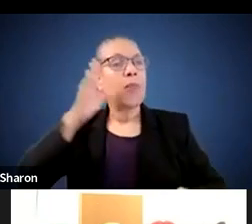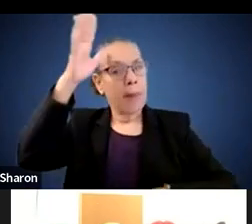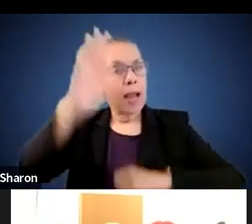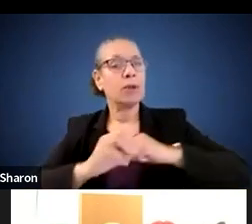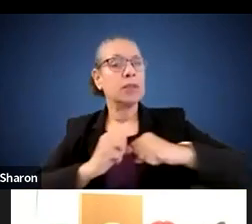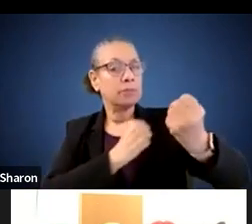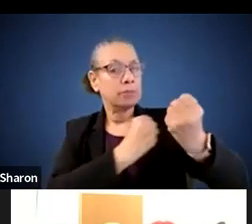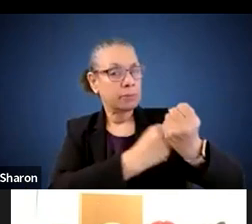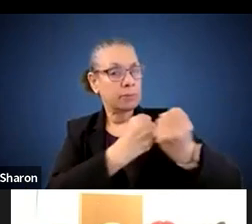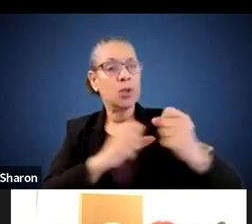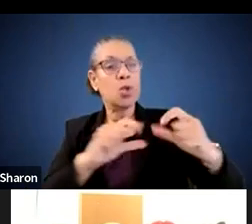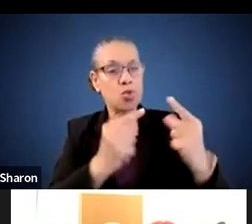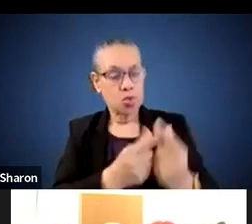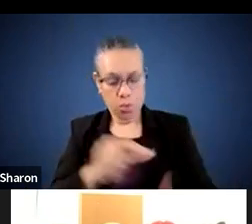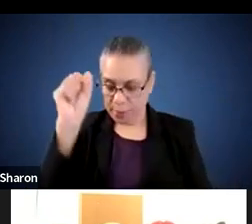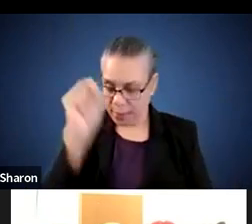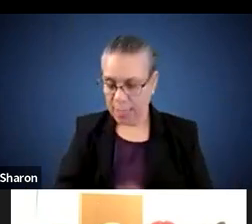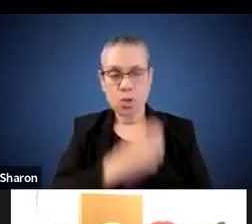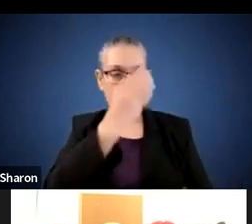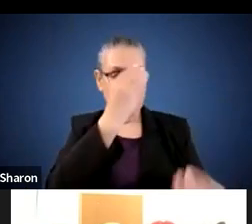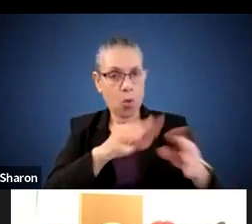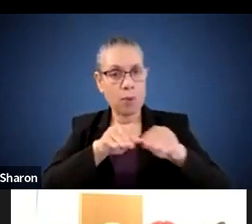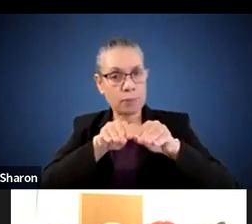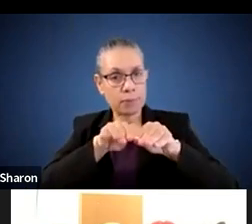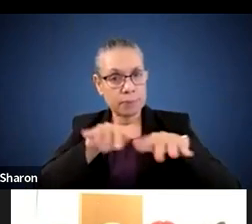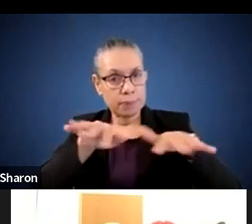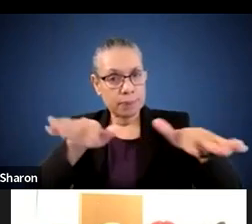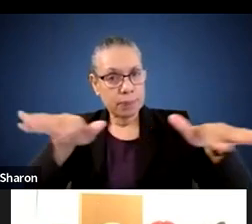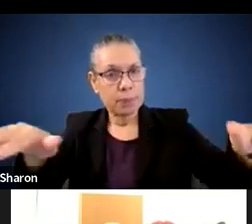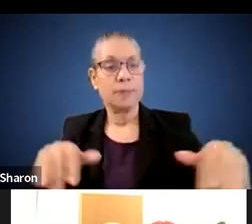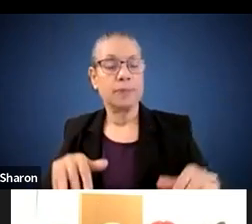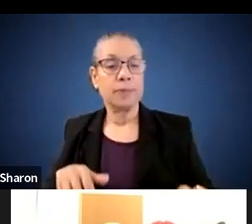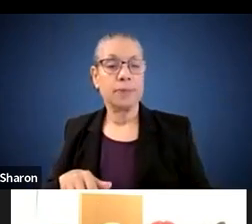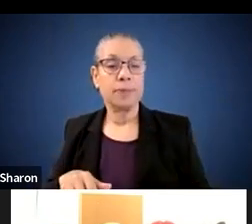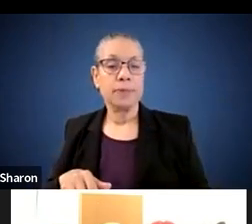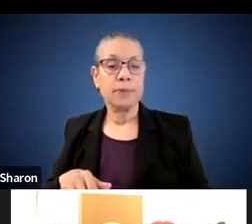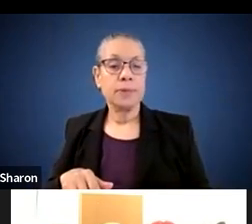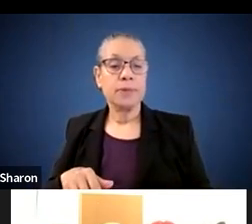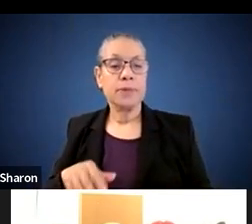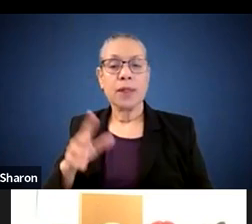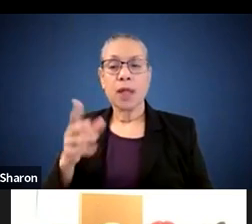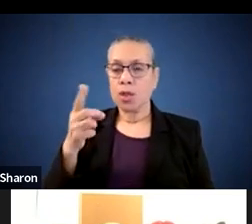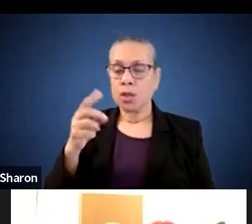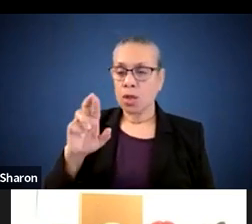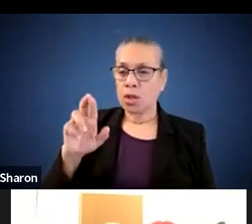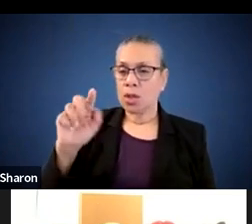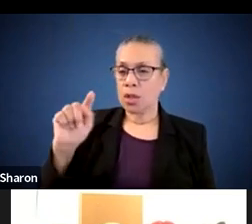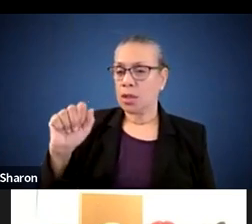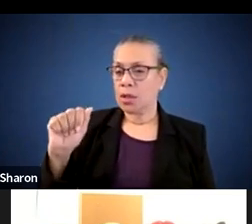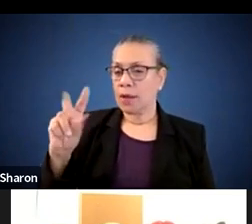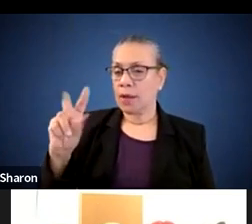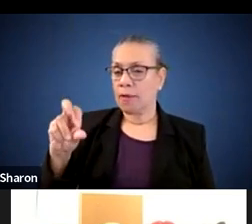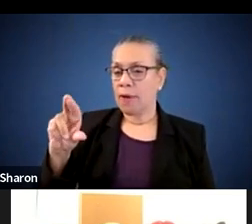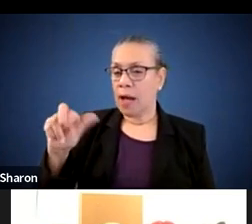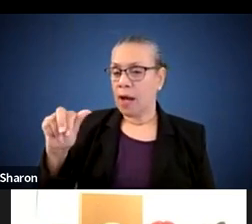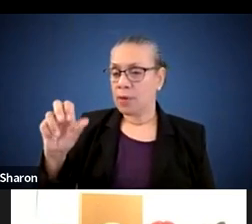groups do such a tremendous job for us um in getting the work out they'll all be included as well in Dr Tavares anything I left out